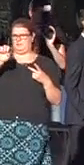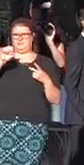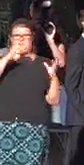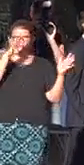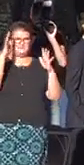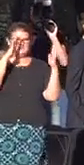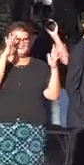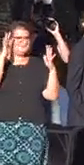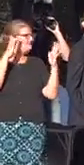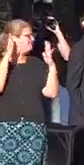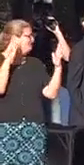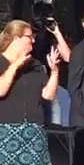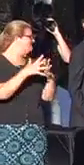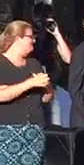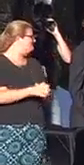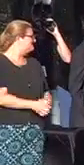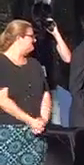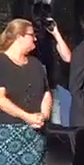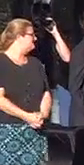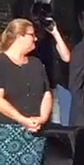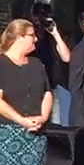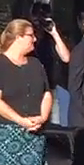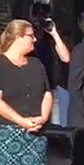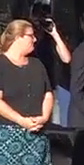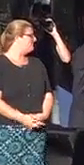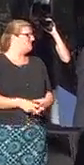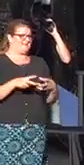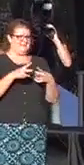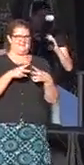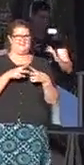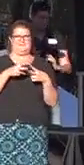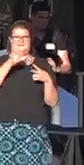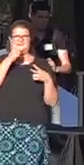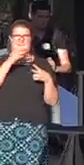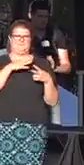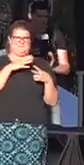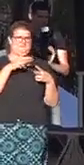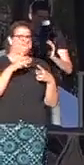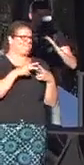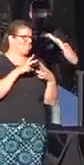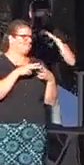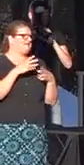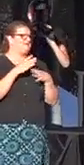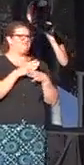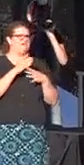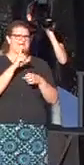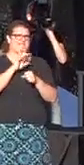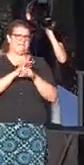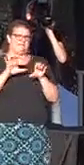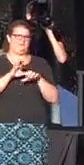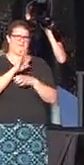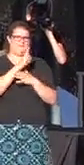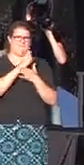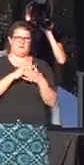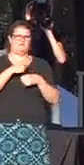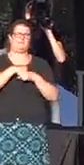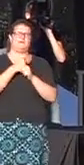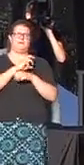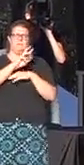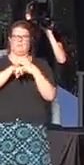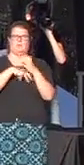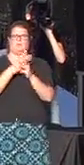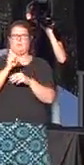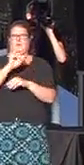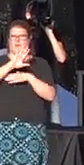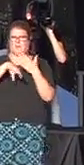it's okay. There you go. Denise Williams and Dana Topple share a commitment to do their part to create a world